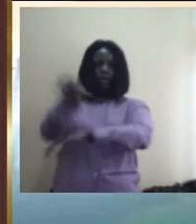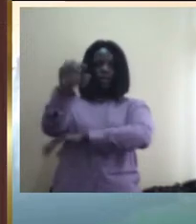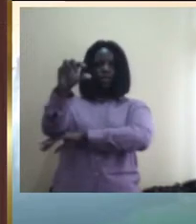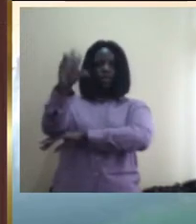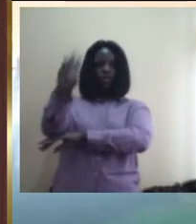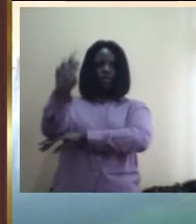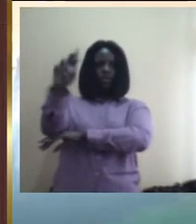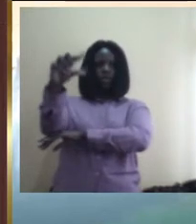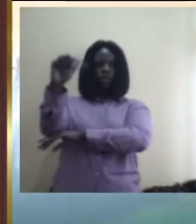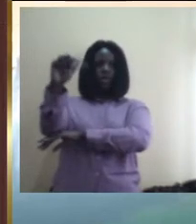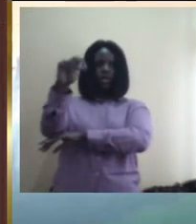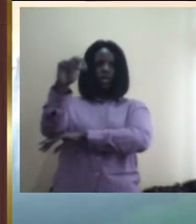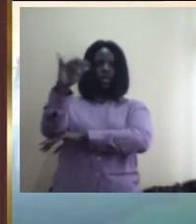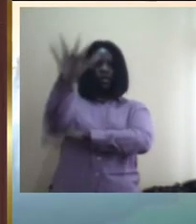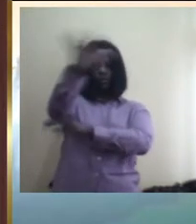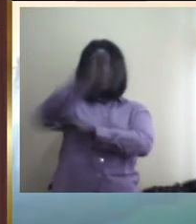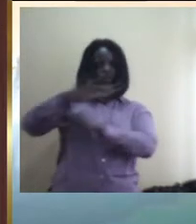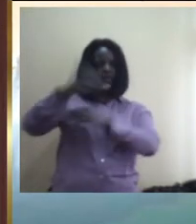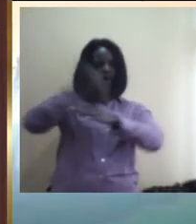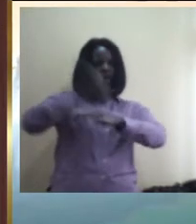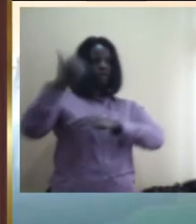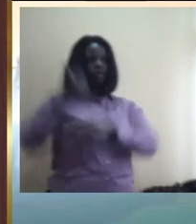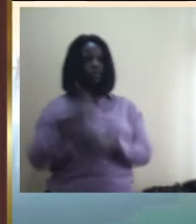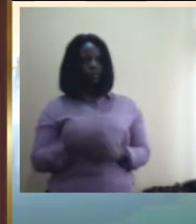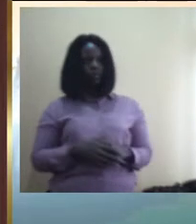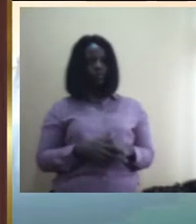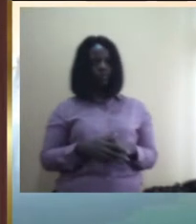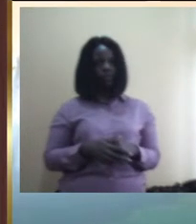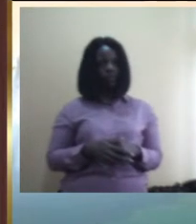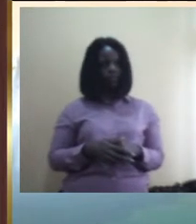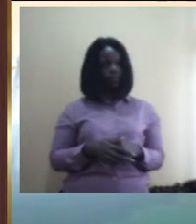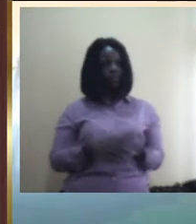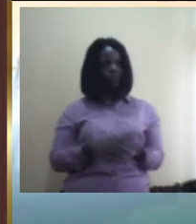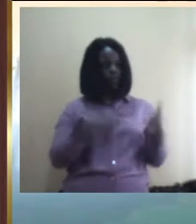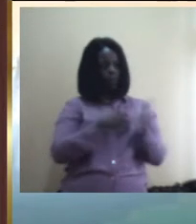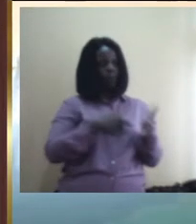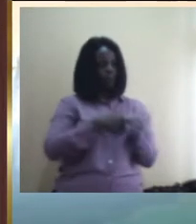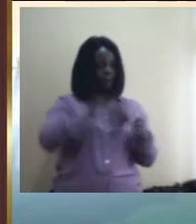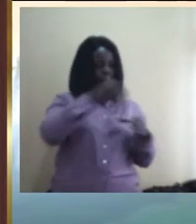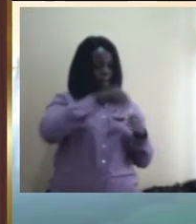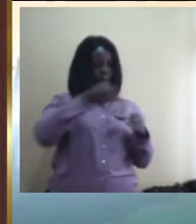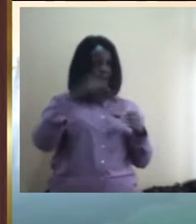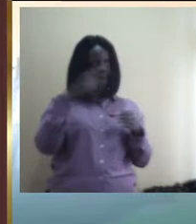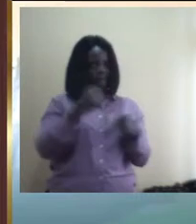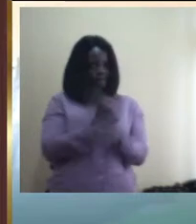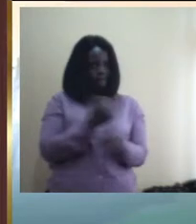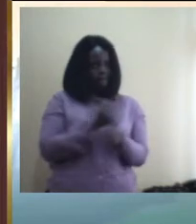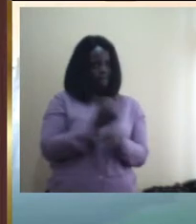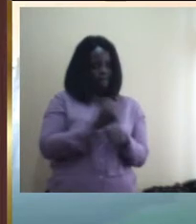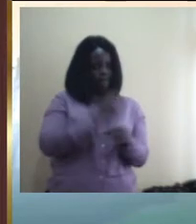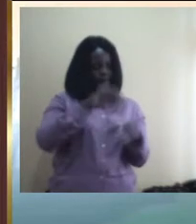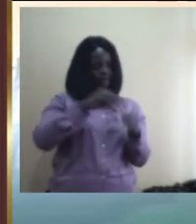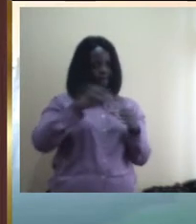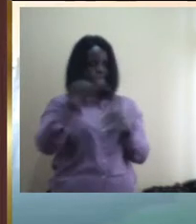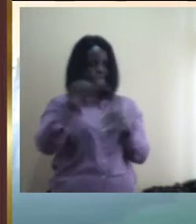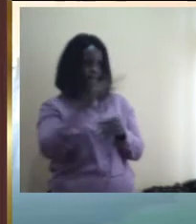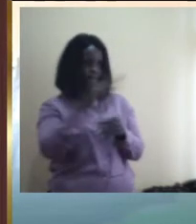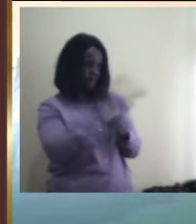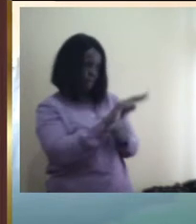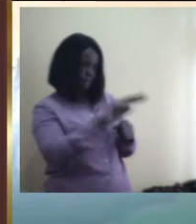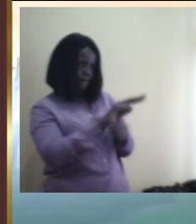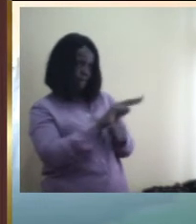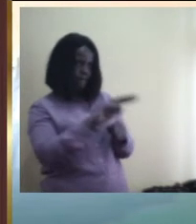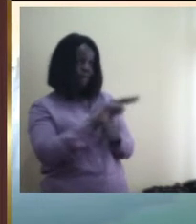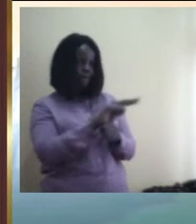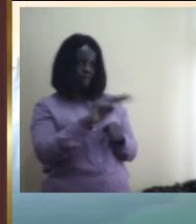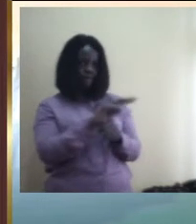neighboring ward that purchase seedlings for their nursery. They are also mentors to some